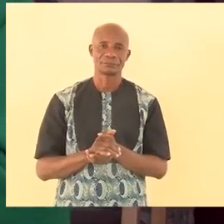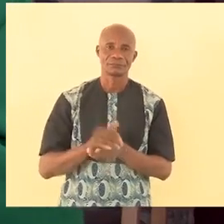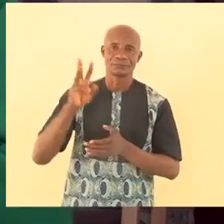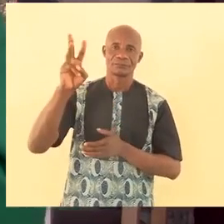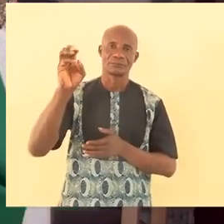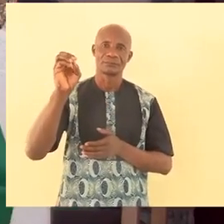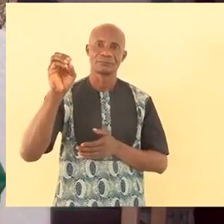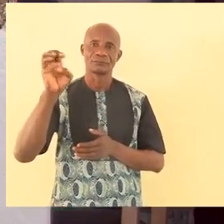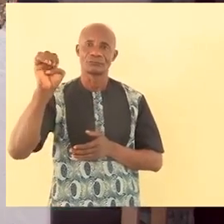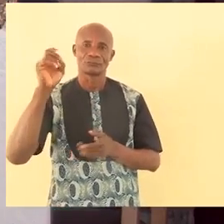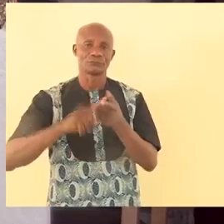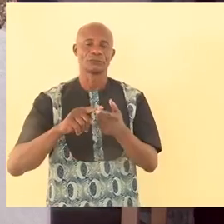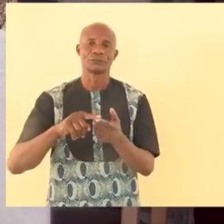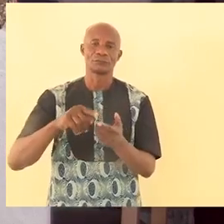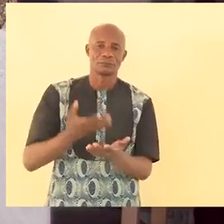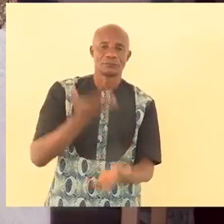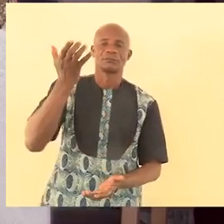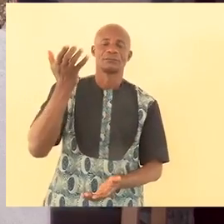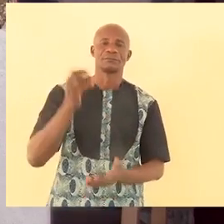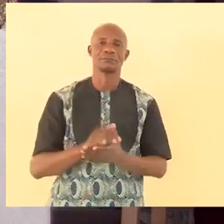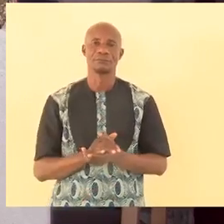Woe to the rich,